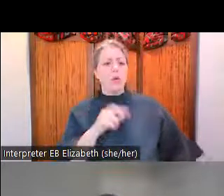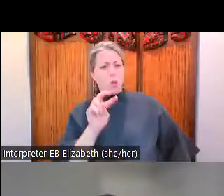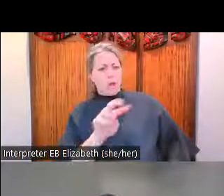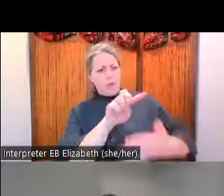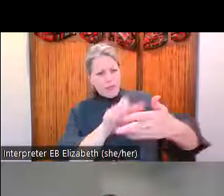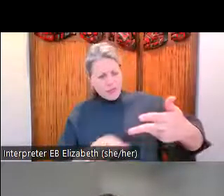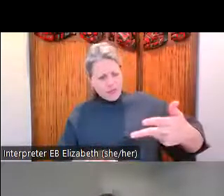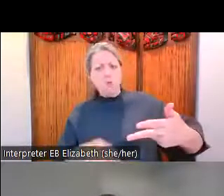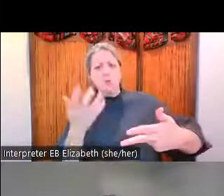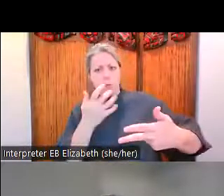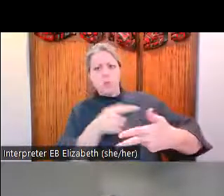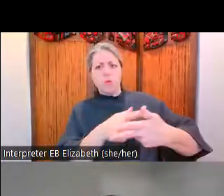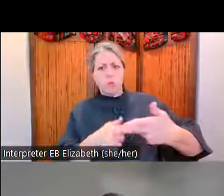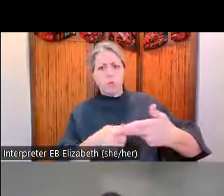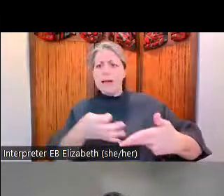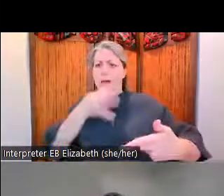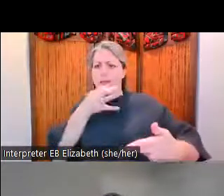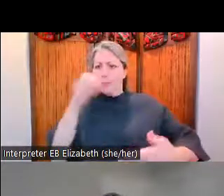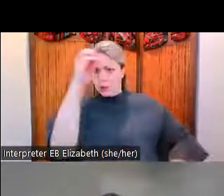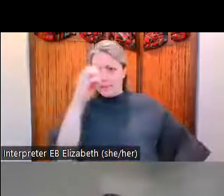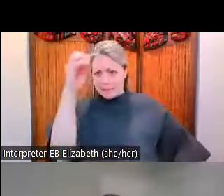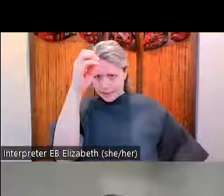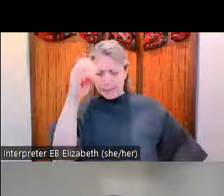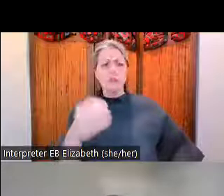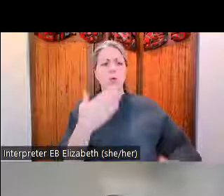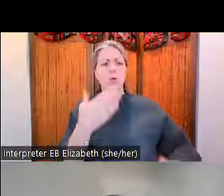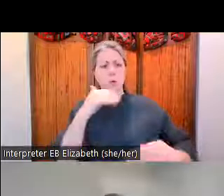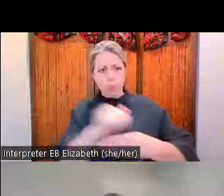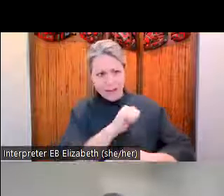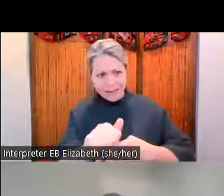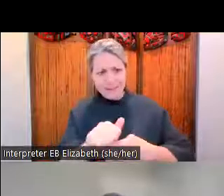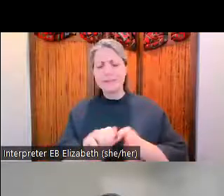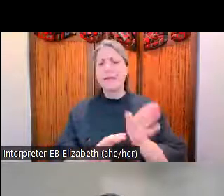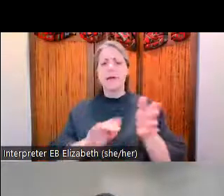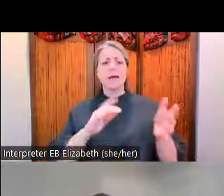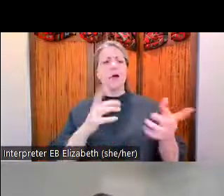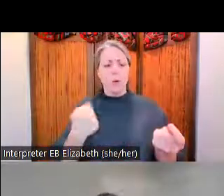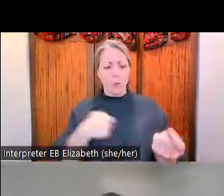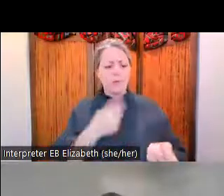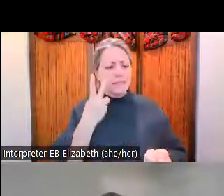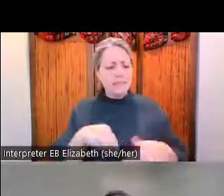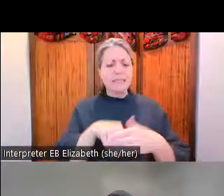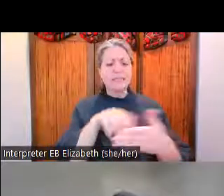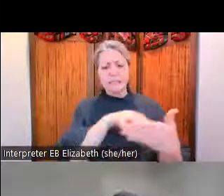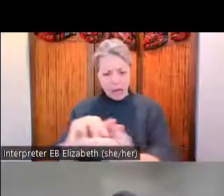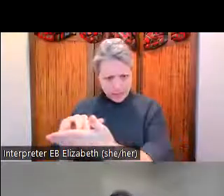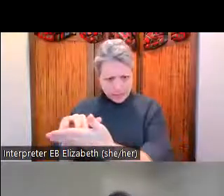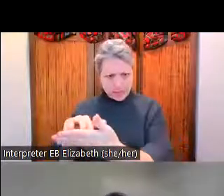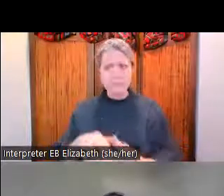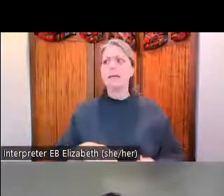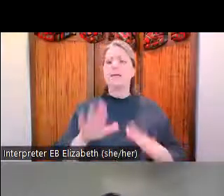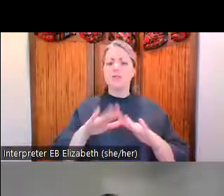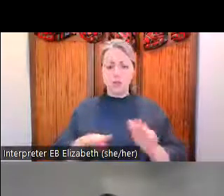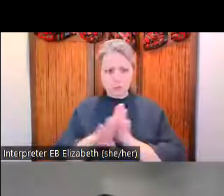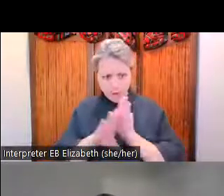expert opinion, and we look to the study of typically developing children with autism, and what we learn about